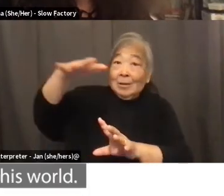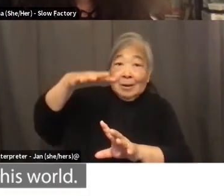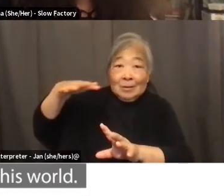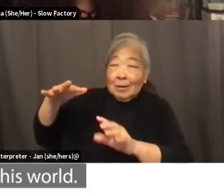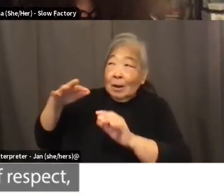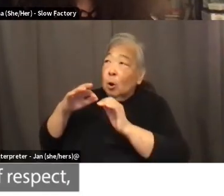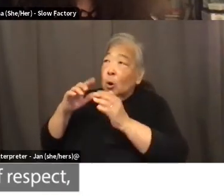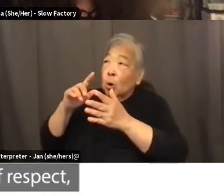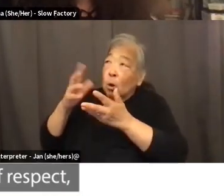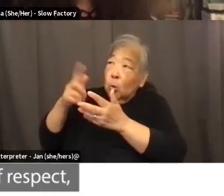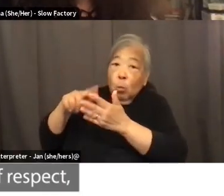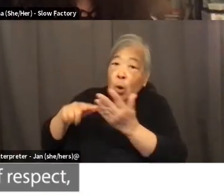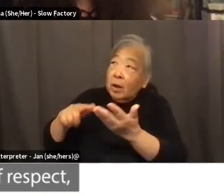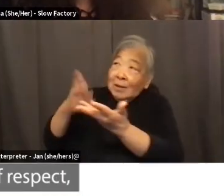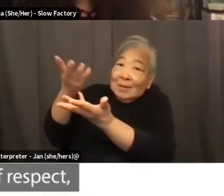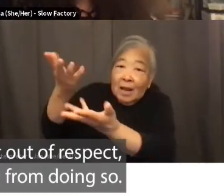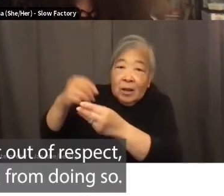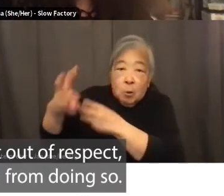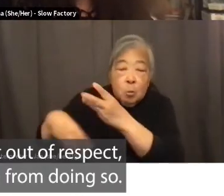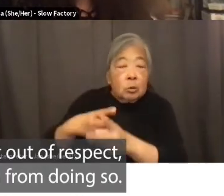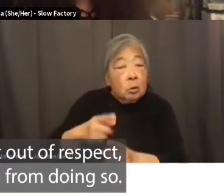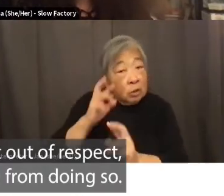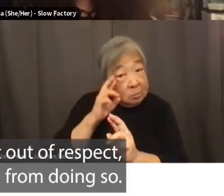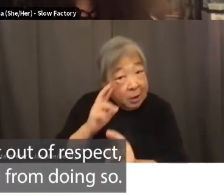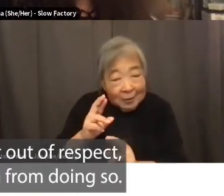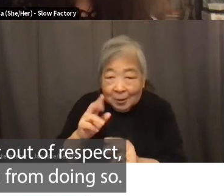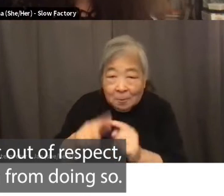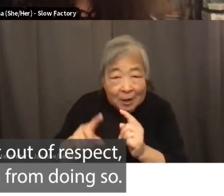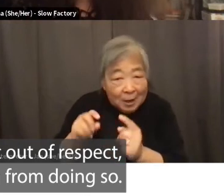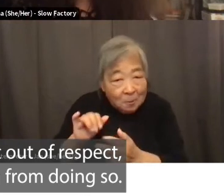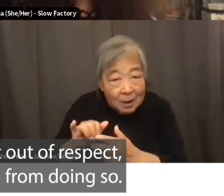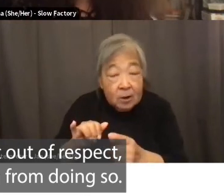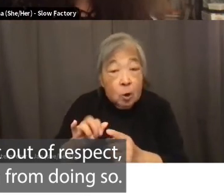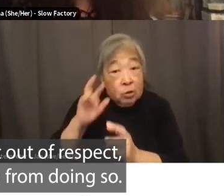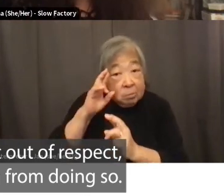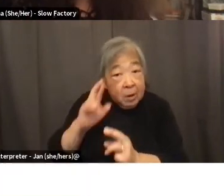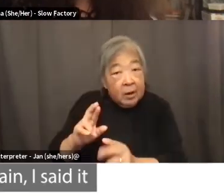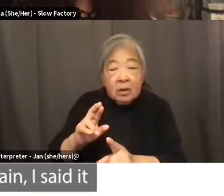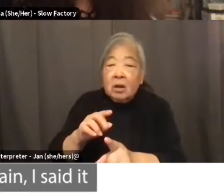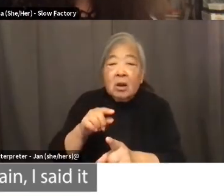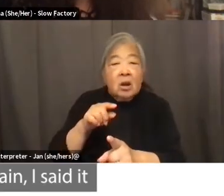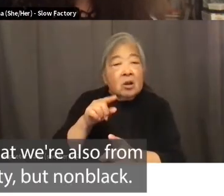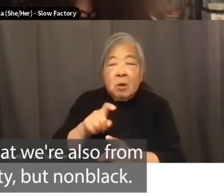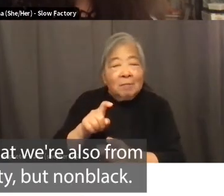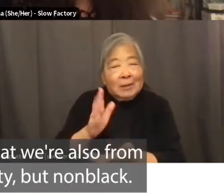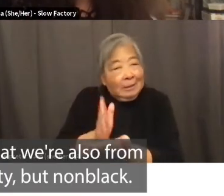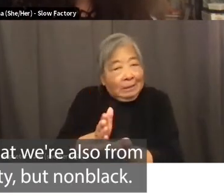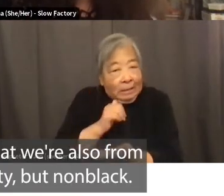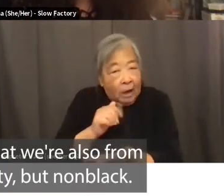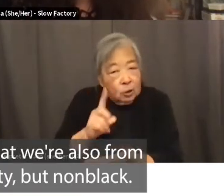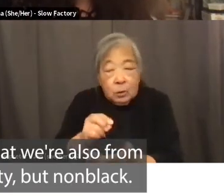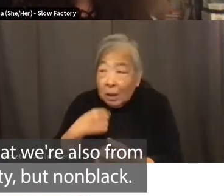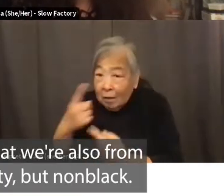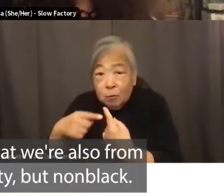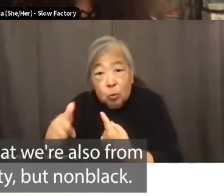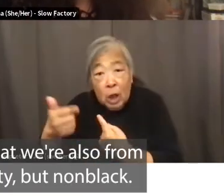exists in this world. And out of respect, you can't do that. Out of respect, you must refrain from doing so. And then again, I said it to other children that